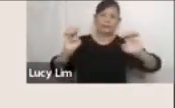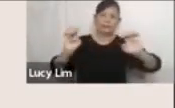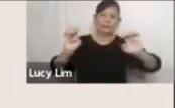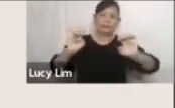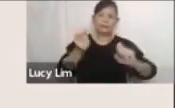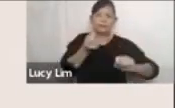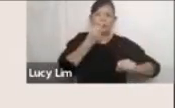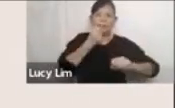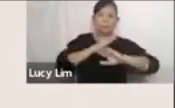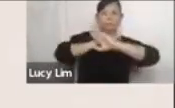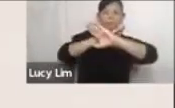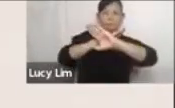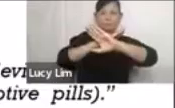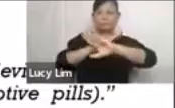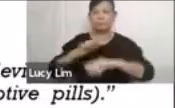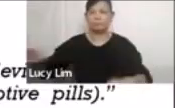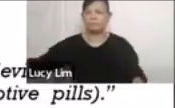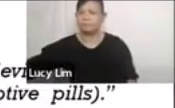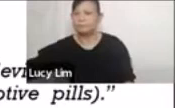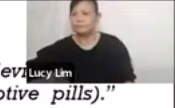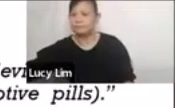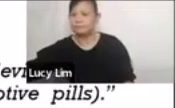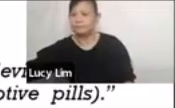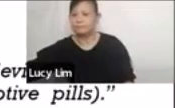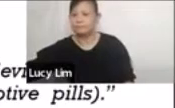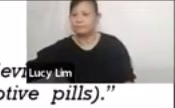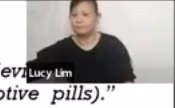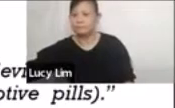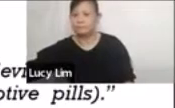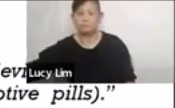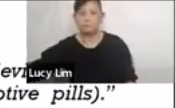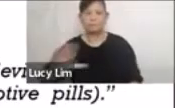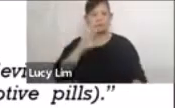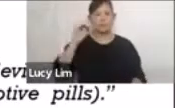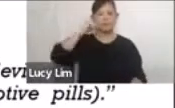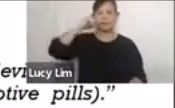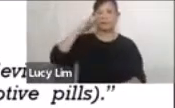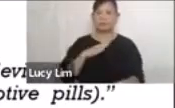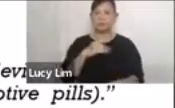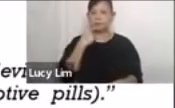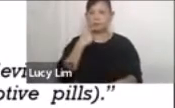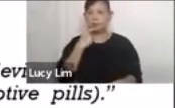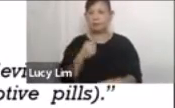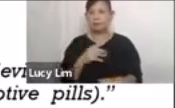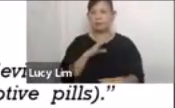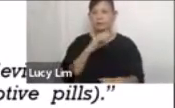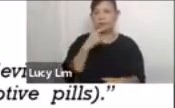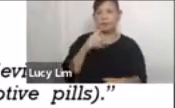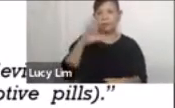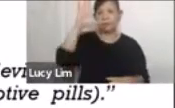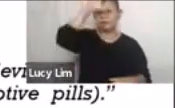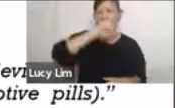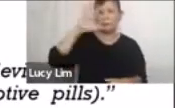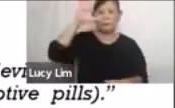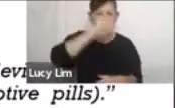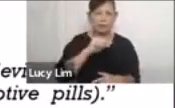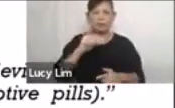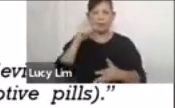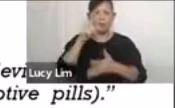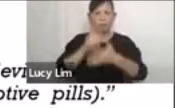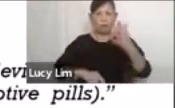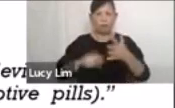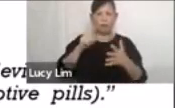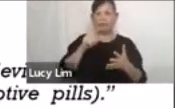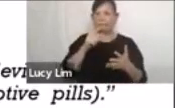So a female respondent with blindness in Kathmandu said that she would have to guess on the type of family planning device